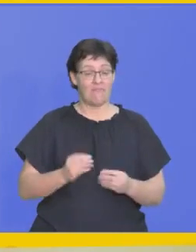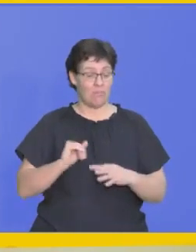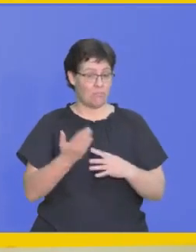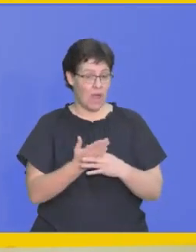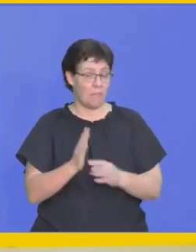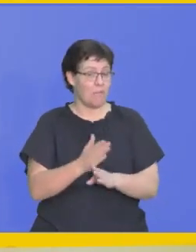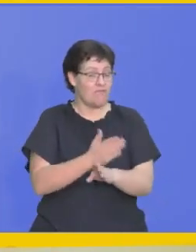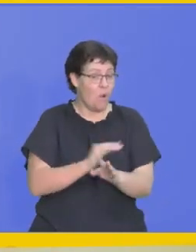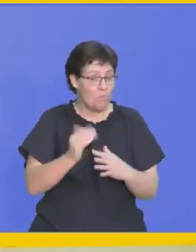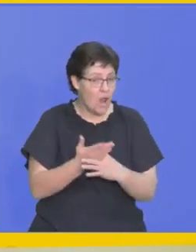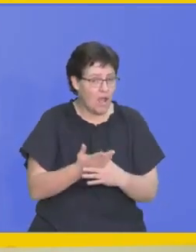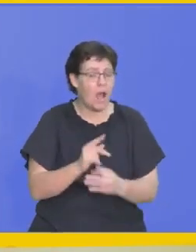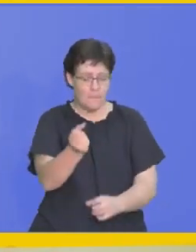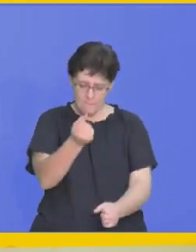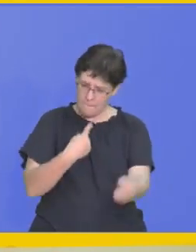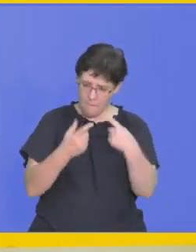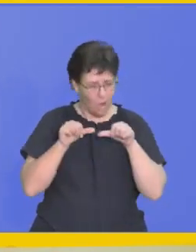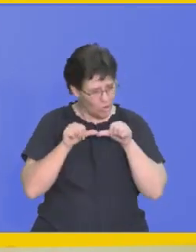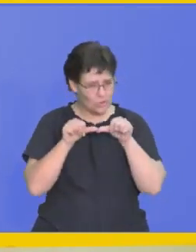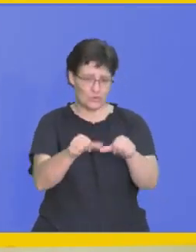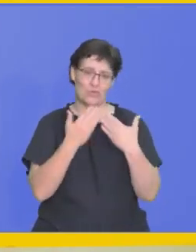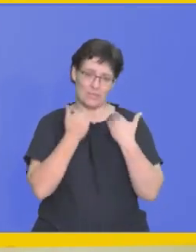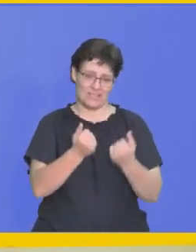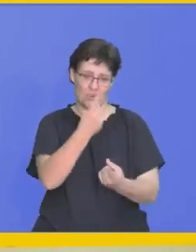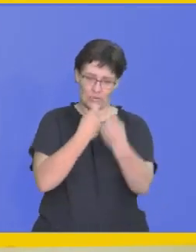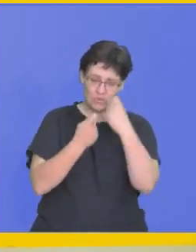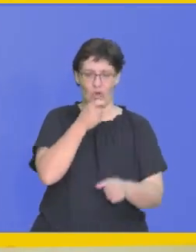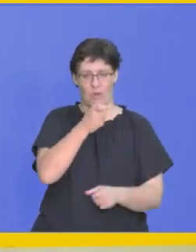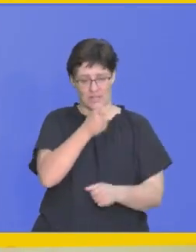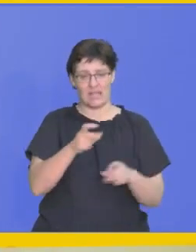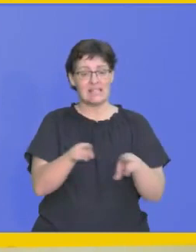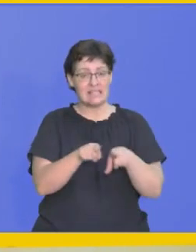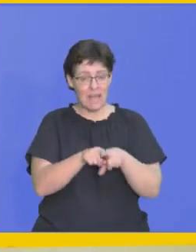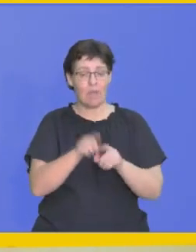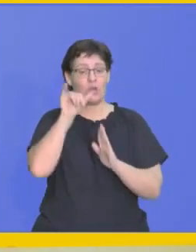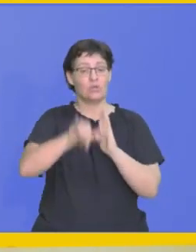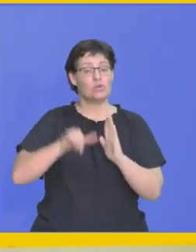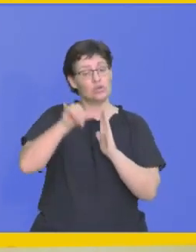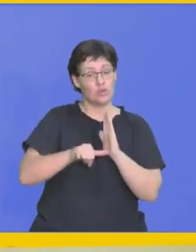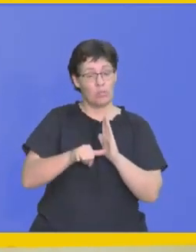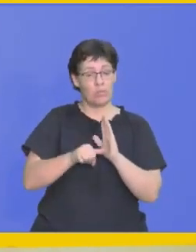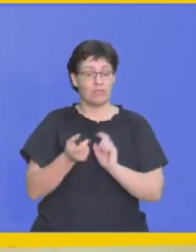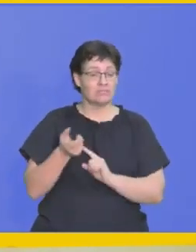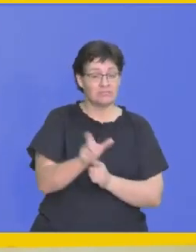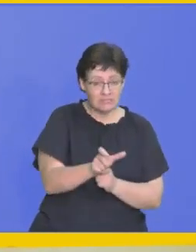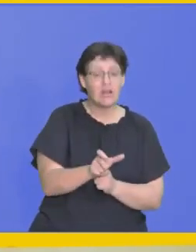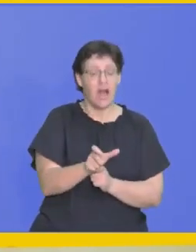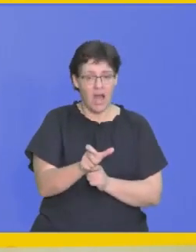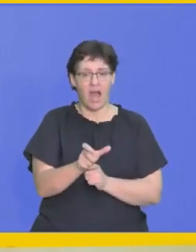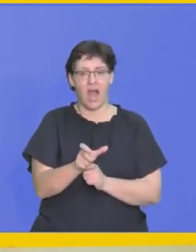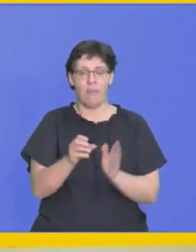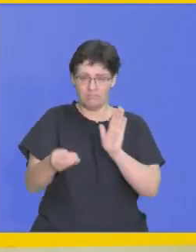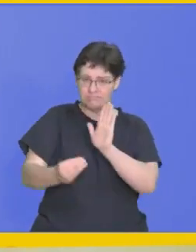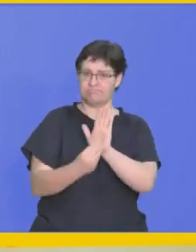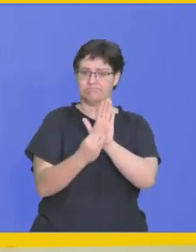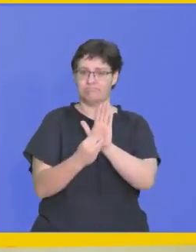take a break, but before we do, please keep sending us your questions and your comments, and also subscribe to our YouTube channel, guys. We've got our catch-up